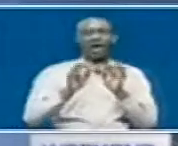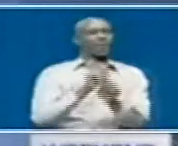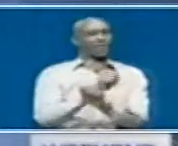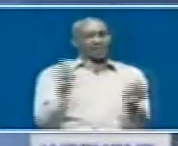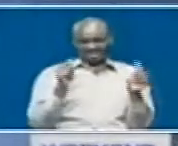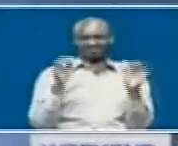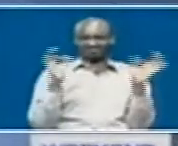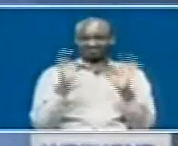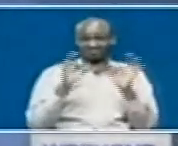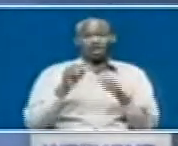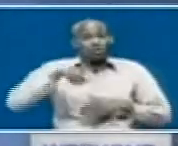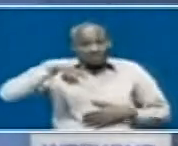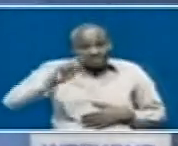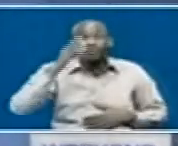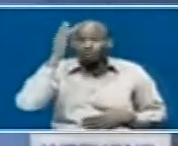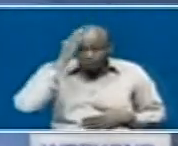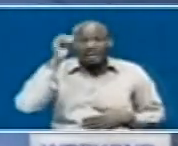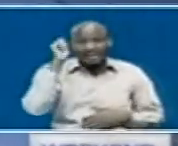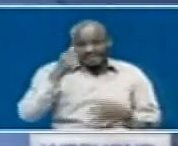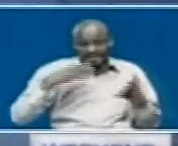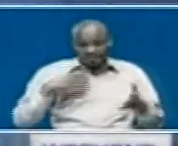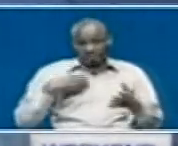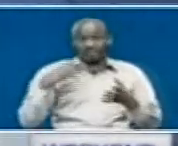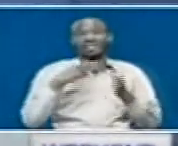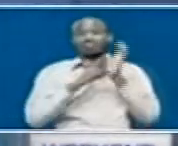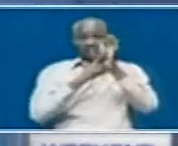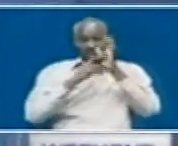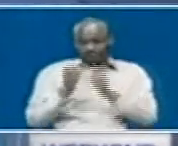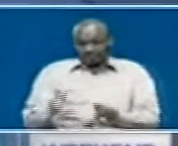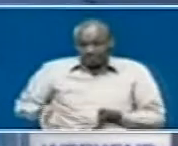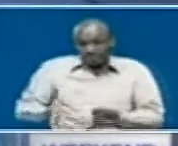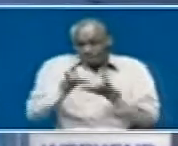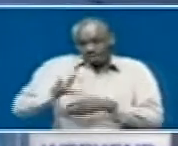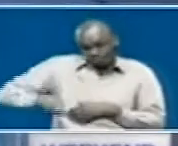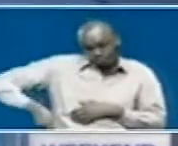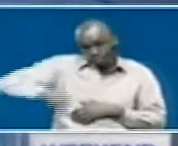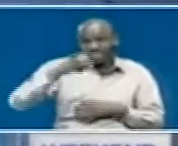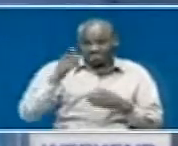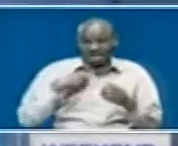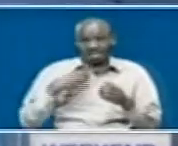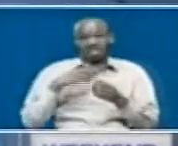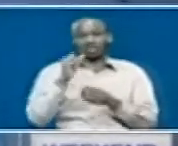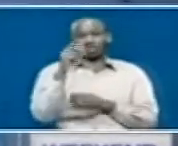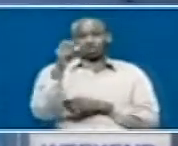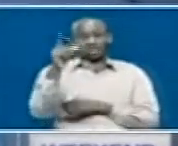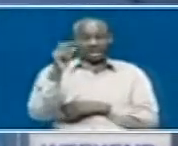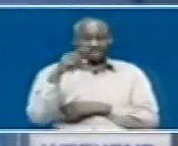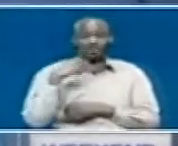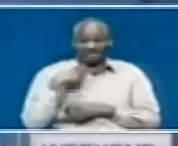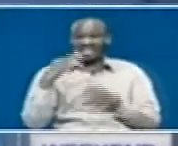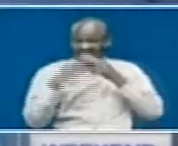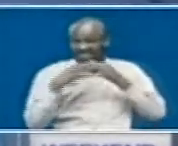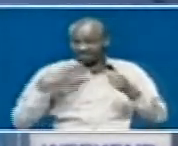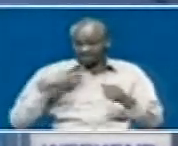And moving on, did you know Kenya will be represented in lawn bowling at the Commonwealth Games in Glasgow, Scotland? Well, a team of 8 bowlers